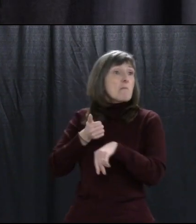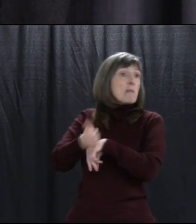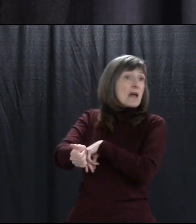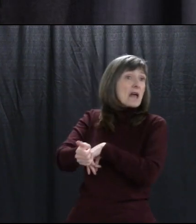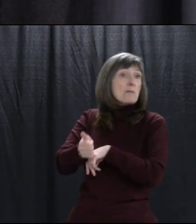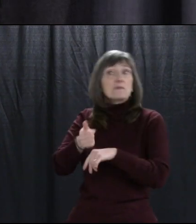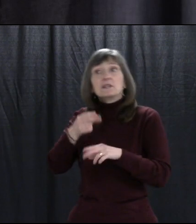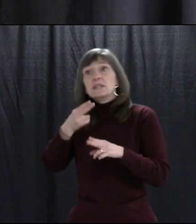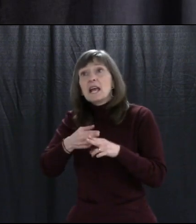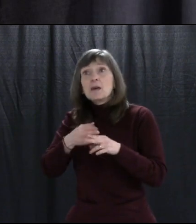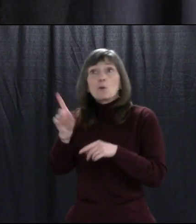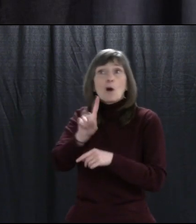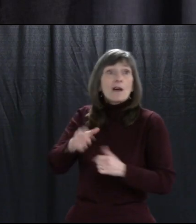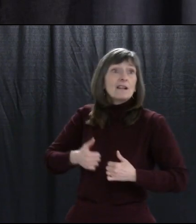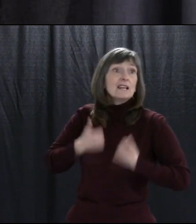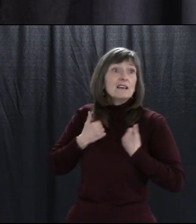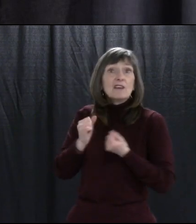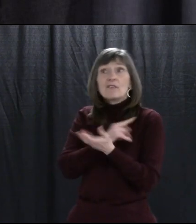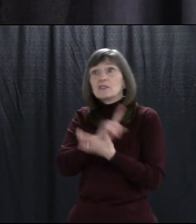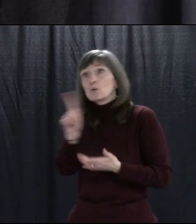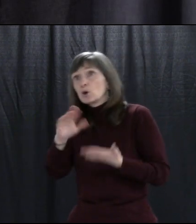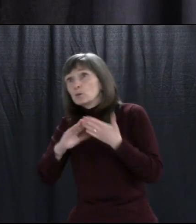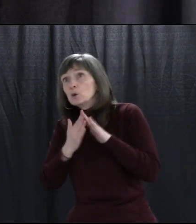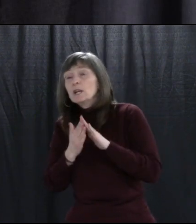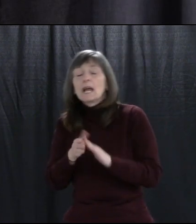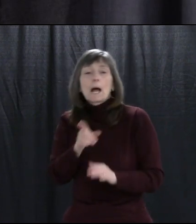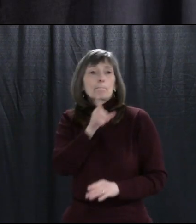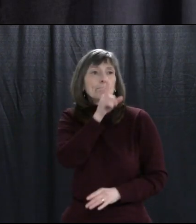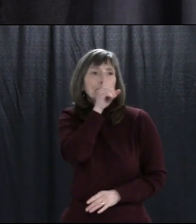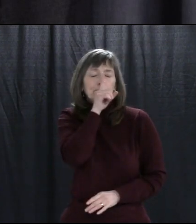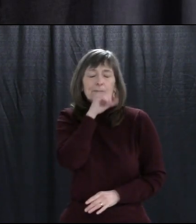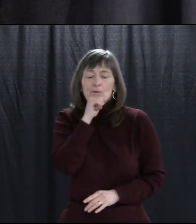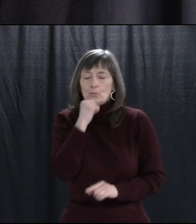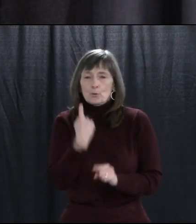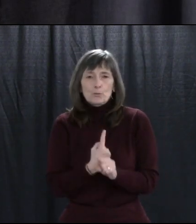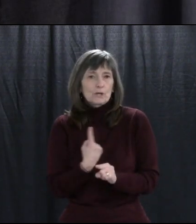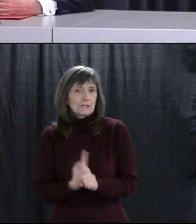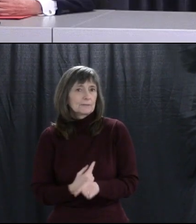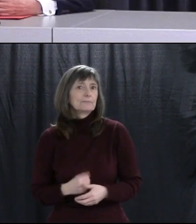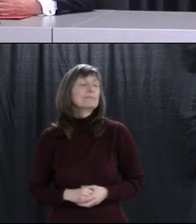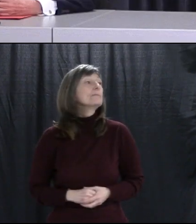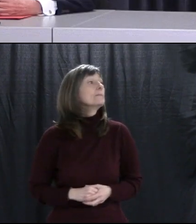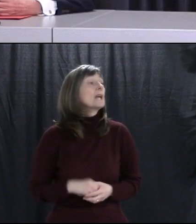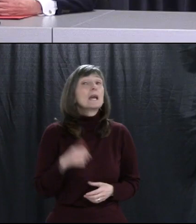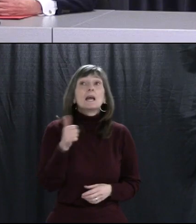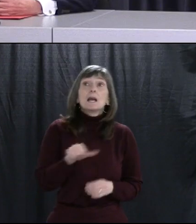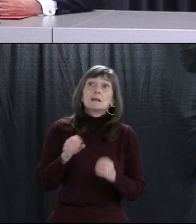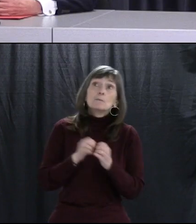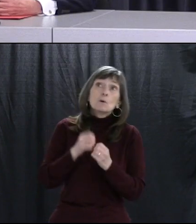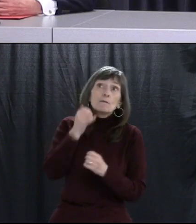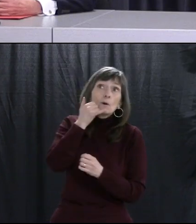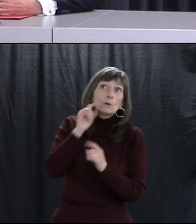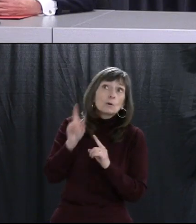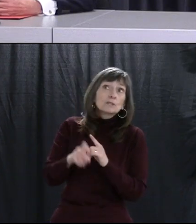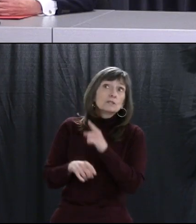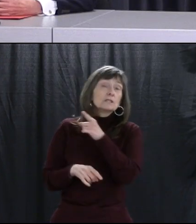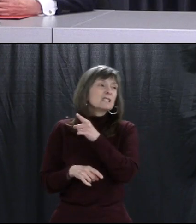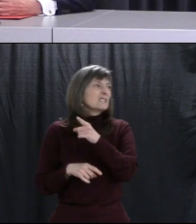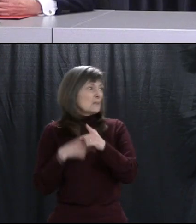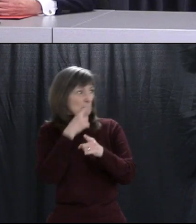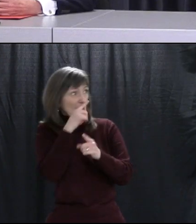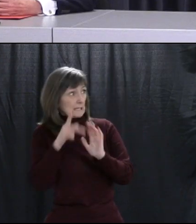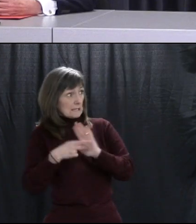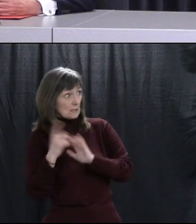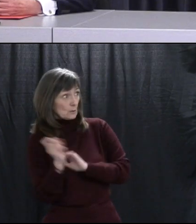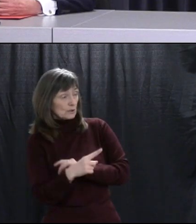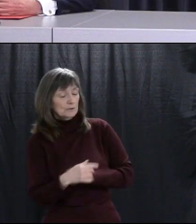street addresses. That is totally inappropriate. Are there any final questions from the phone lines? Can I have a follow-up to